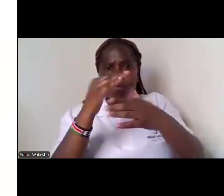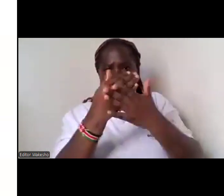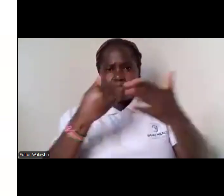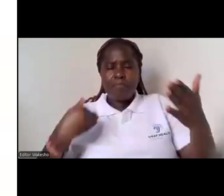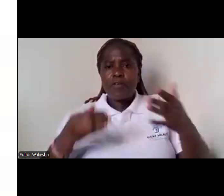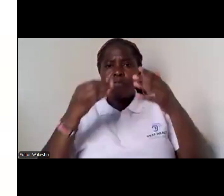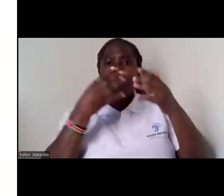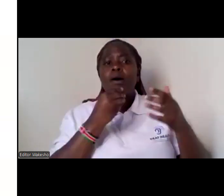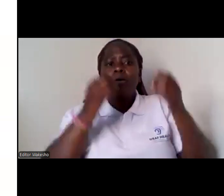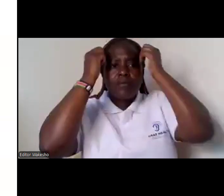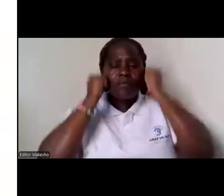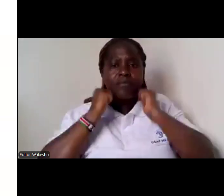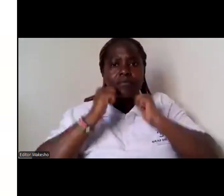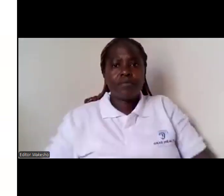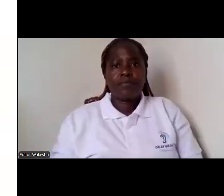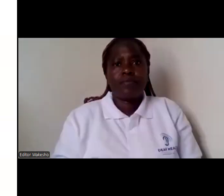they appear in the recording?